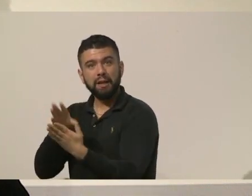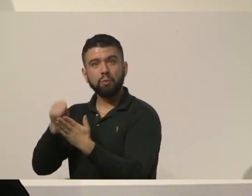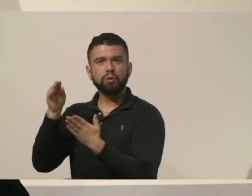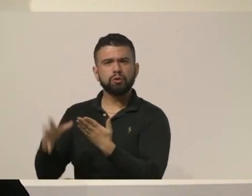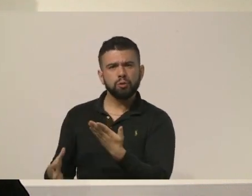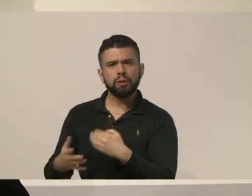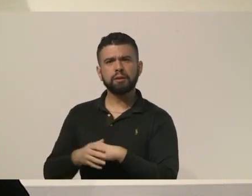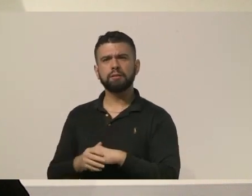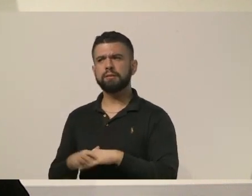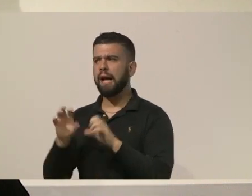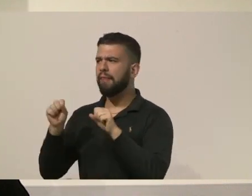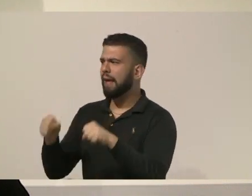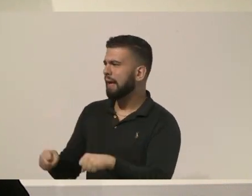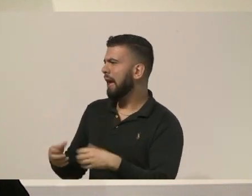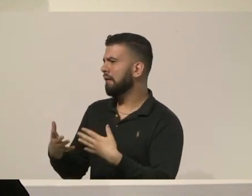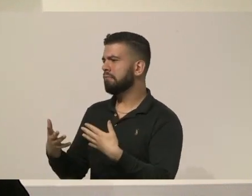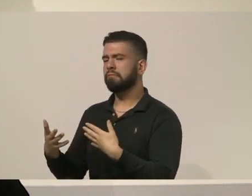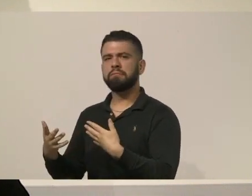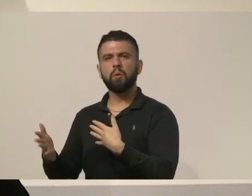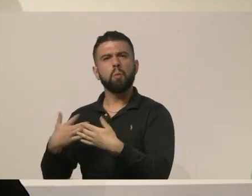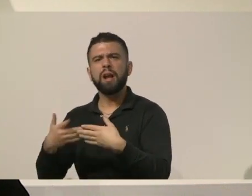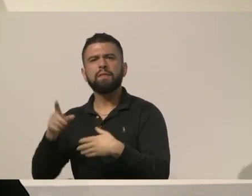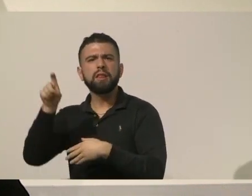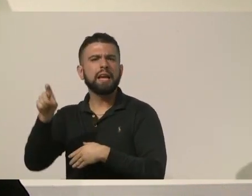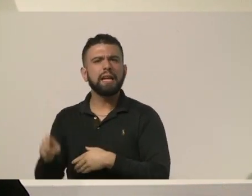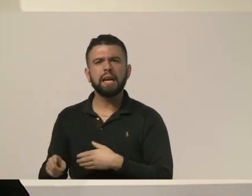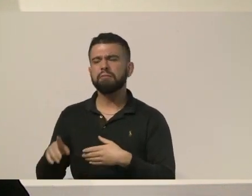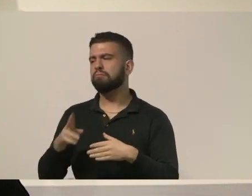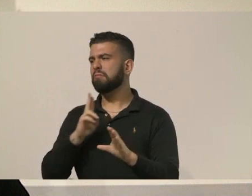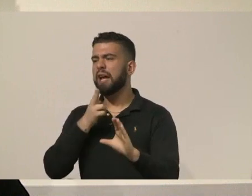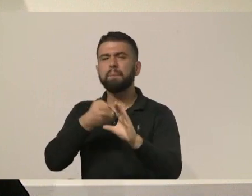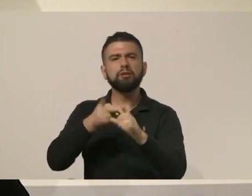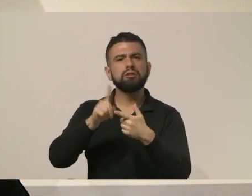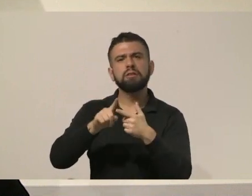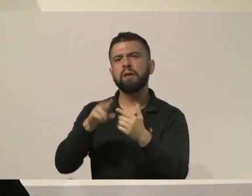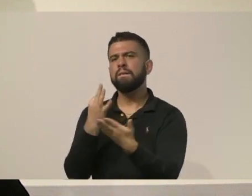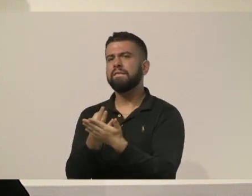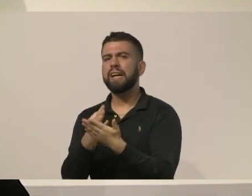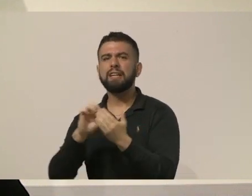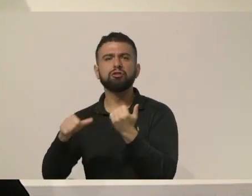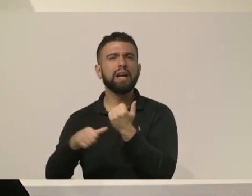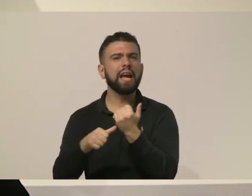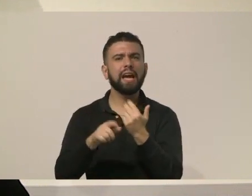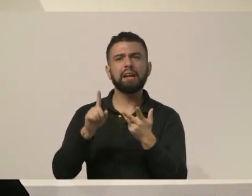environment for students to get any of the needs taken care of, whether it be admissions, financial aid, registrar,